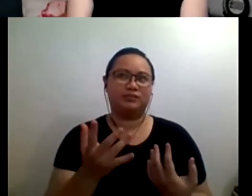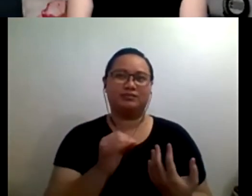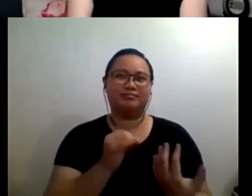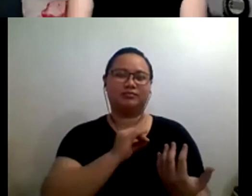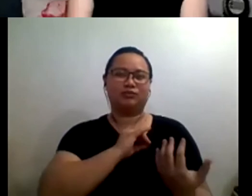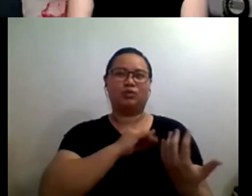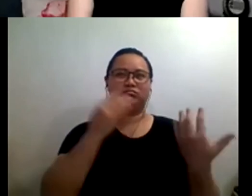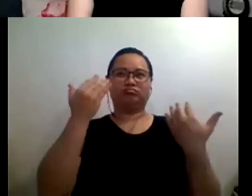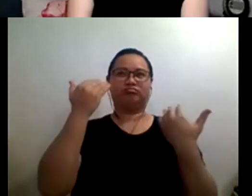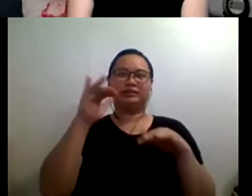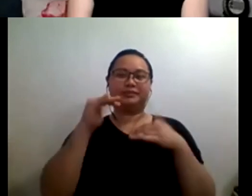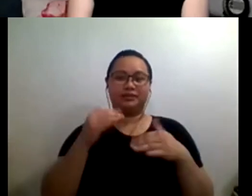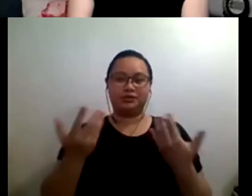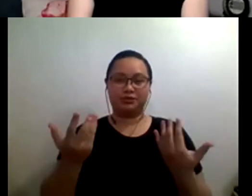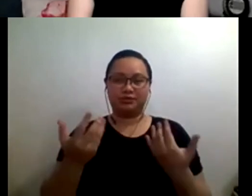own limitations na to.